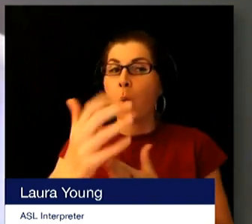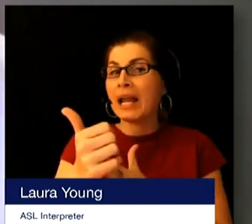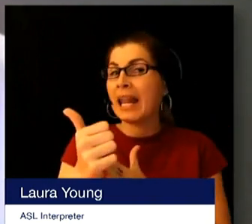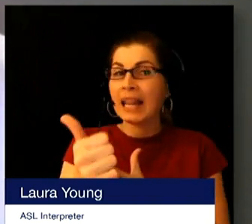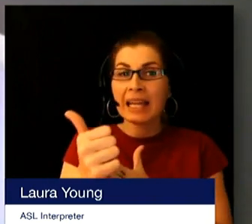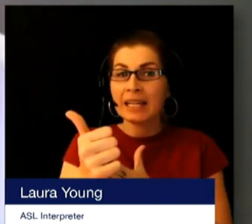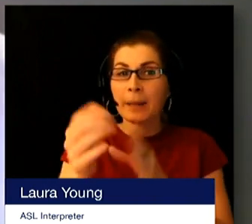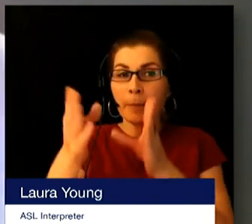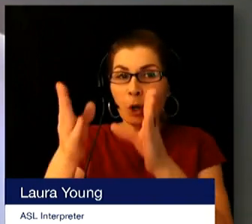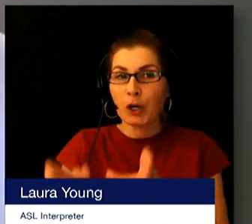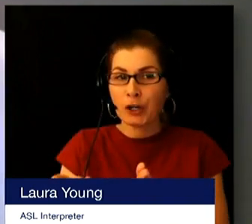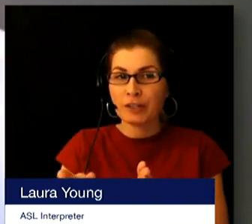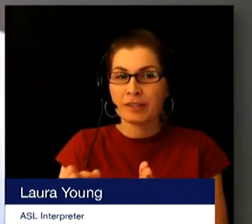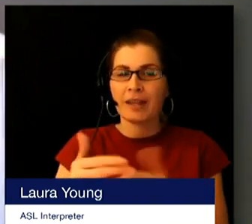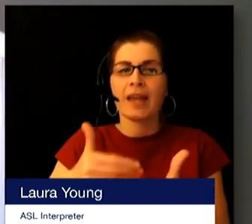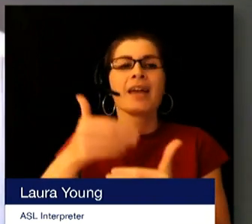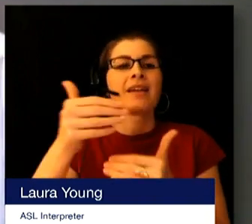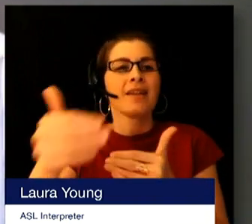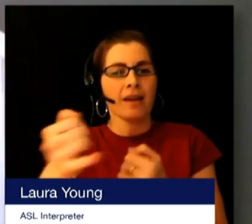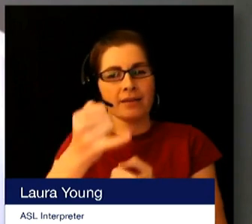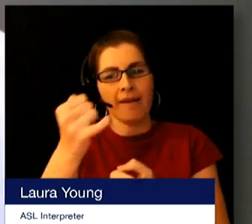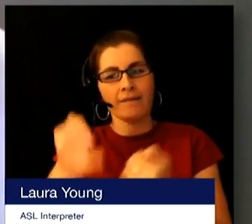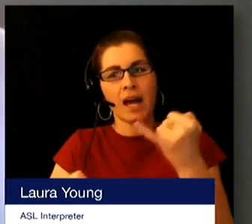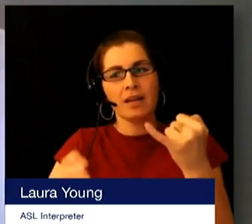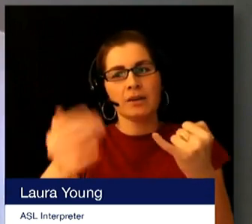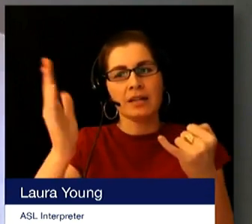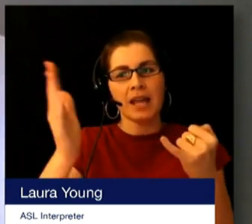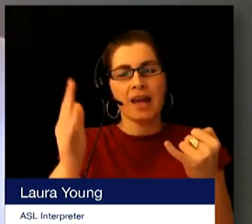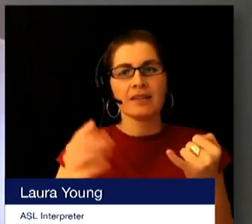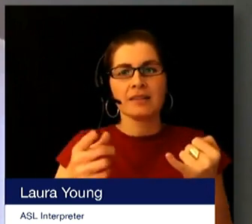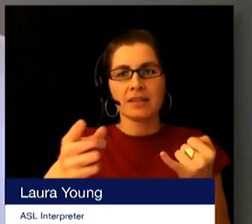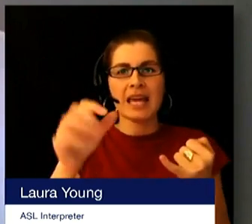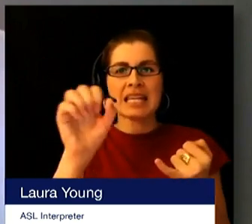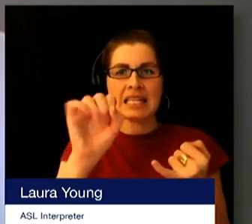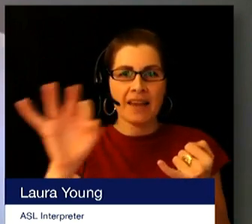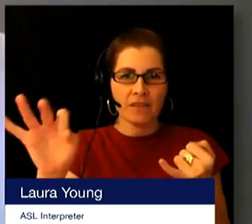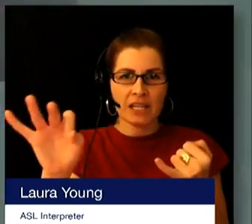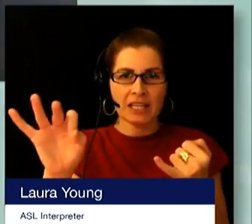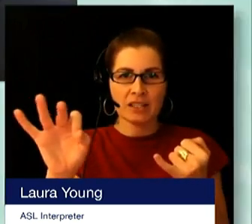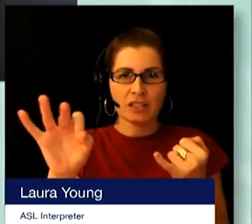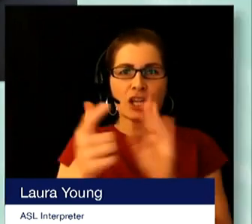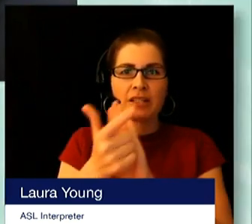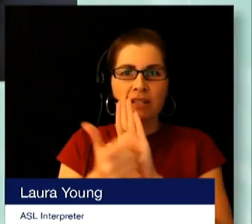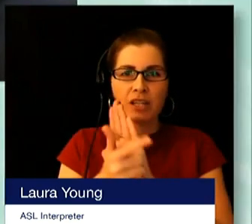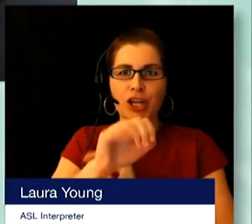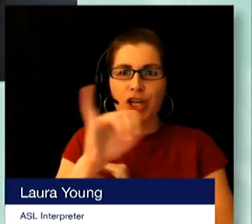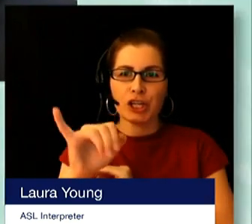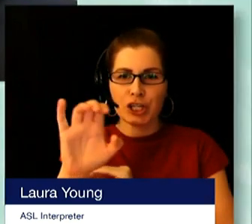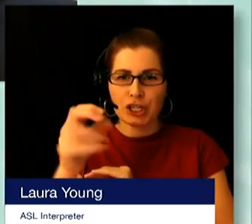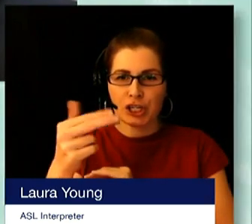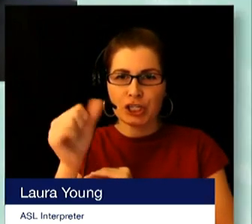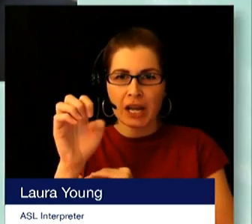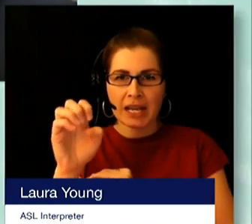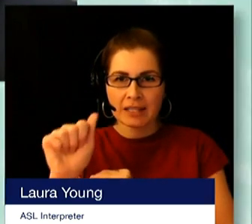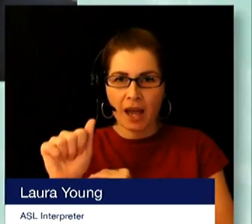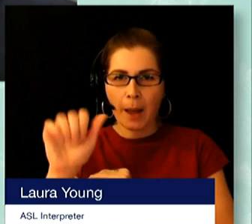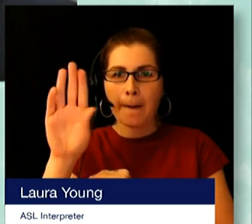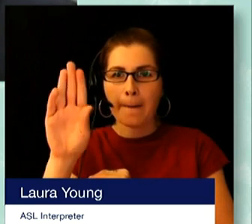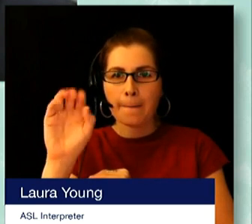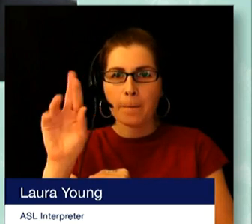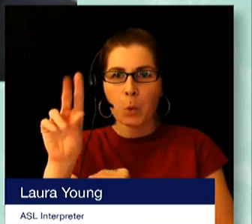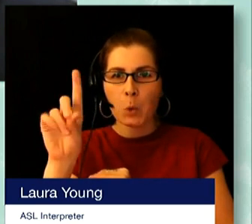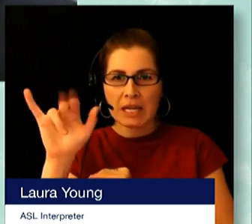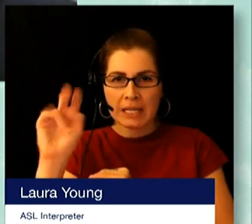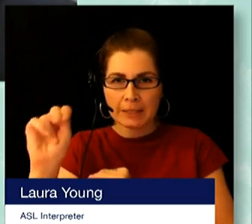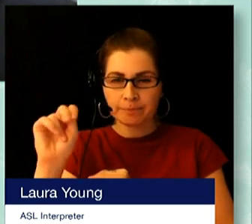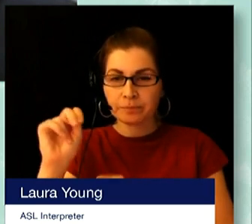that is our next and final guest of the evening, San Francisco District Attorney Chesa Boudin. When D.A. Boudin won